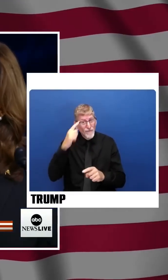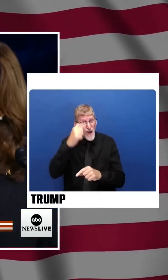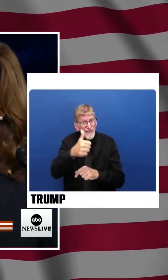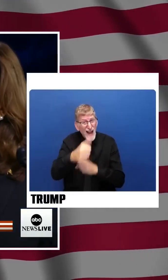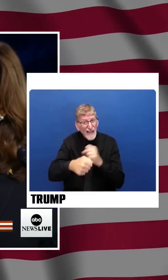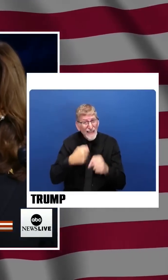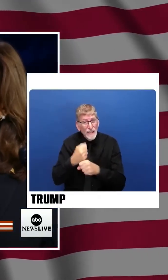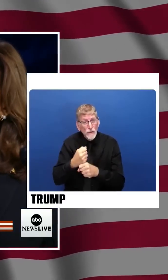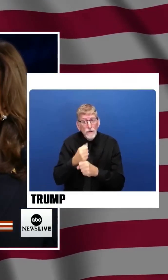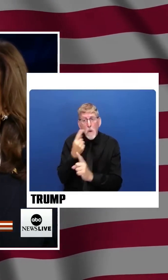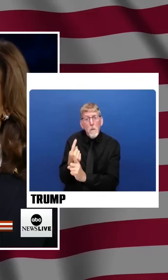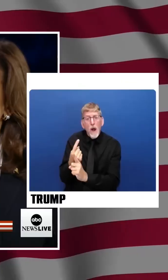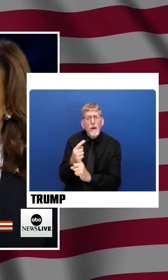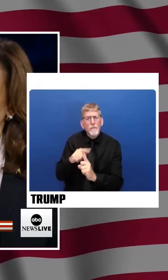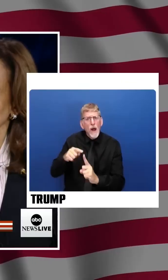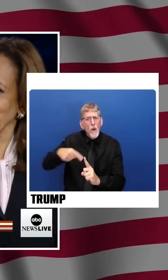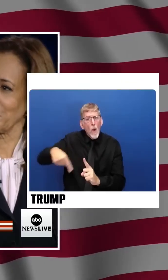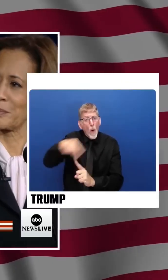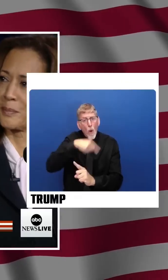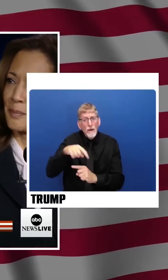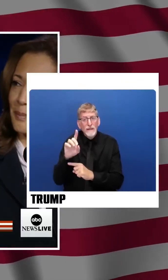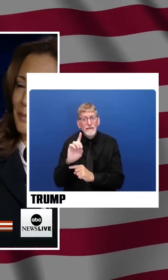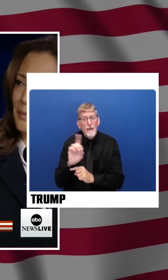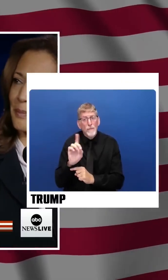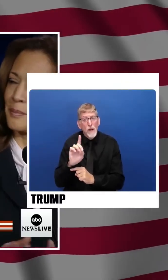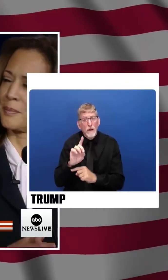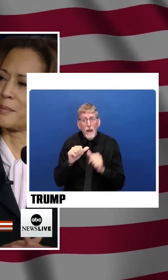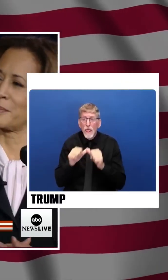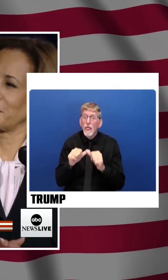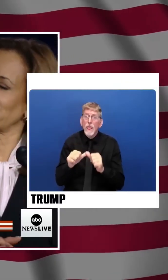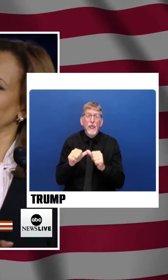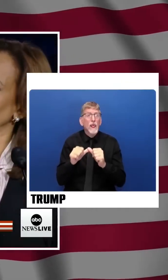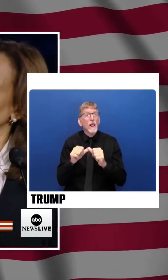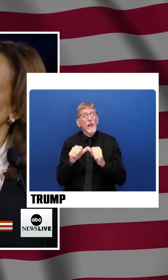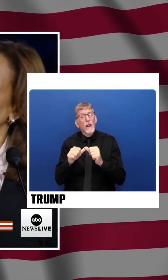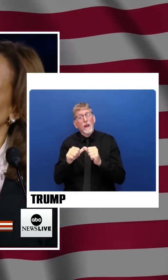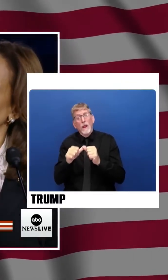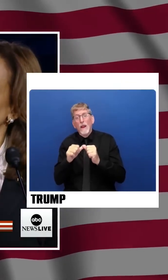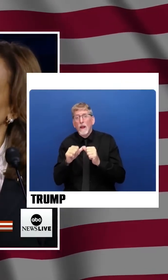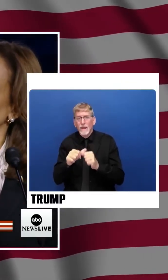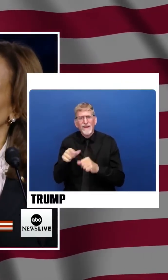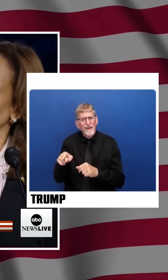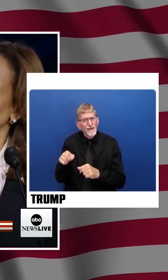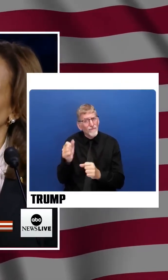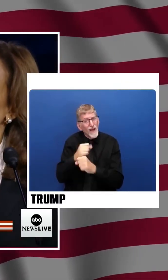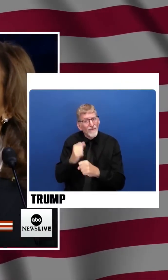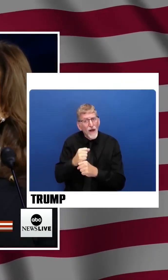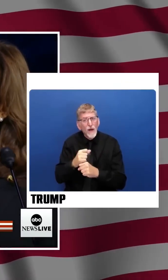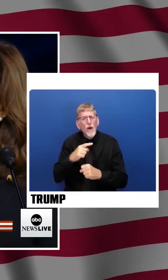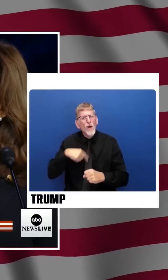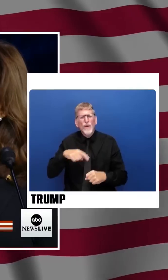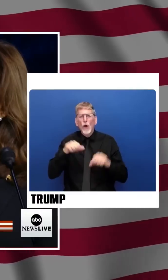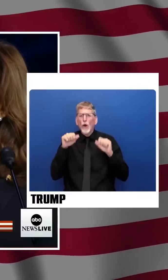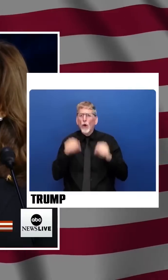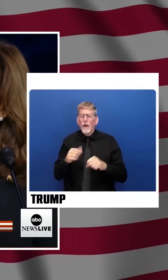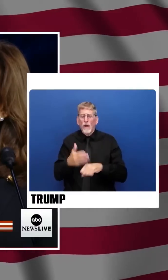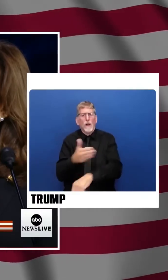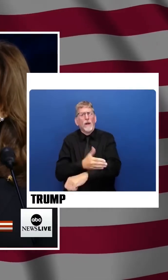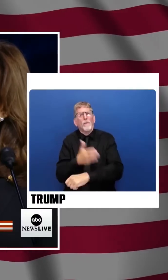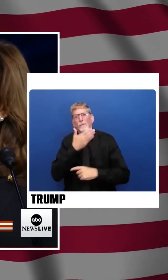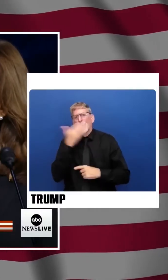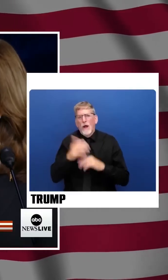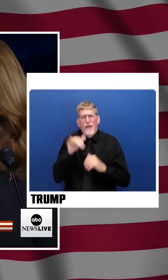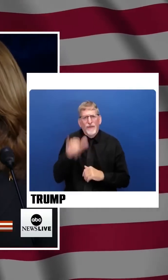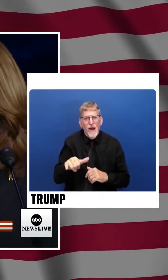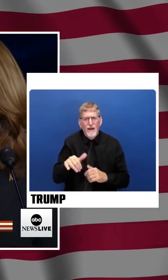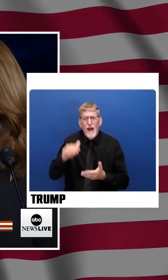the Democrats that kept it going. And you know what? We can do much better than Obamacare, much less money. But